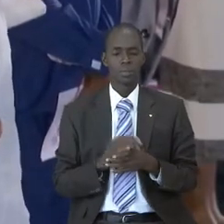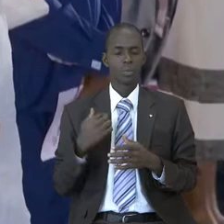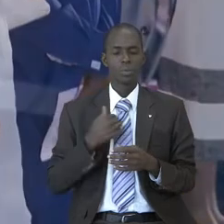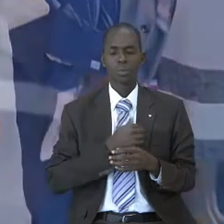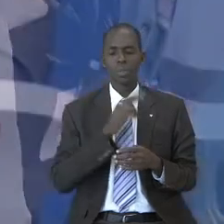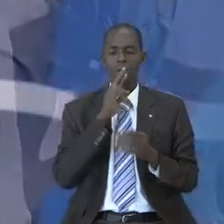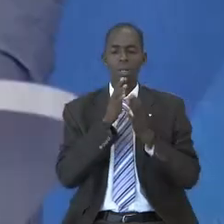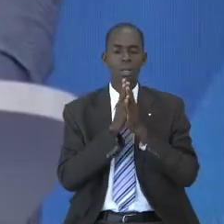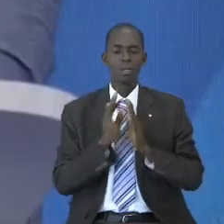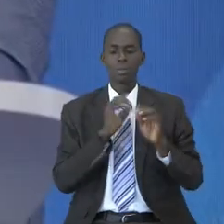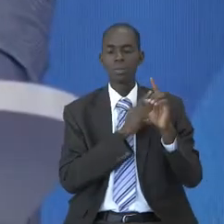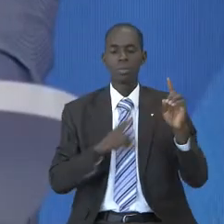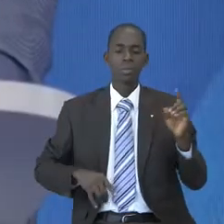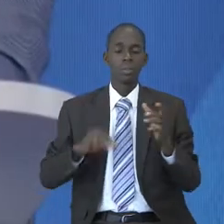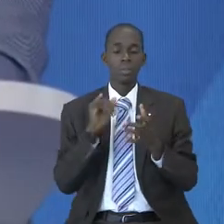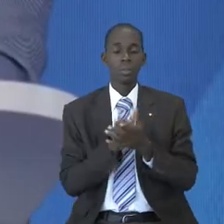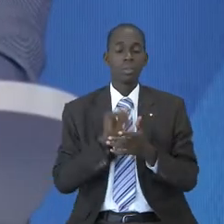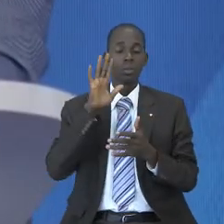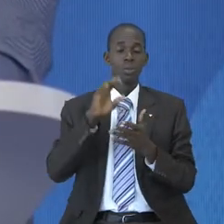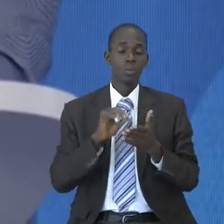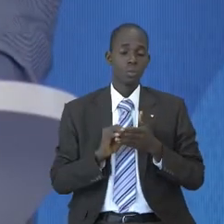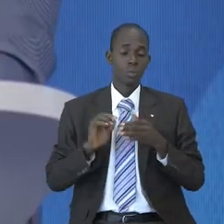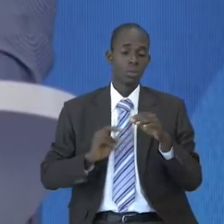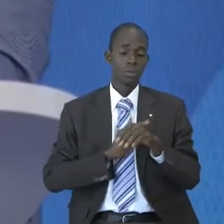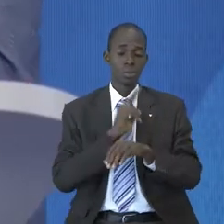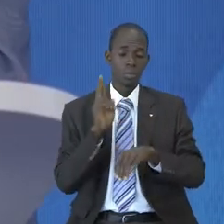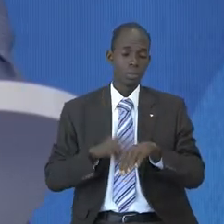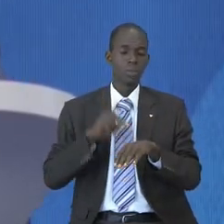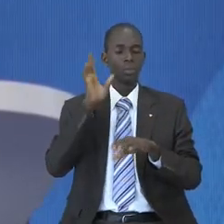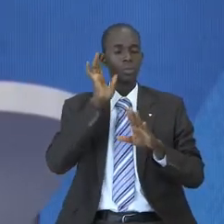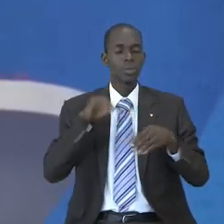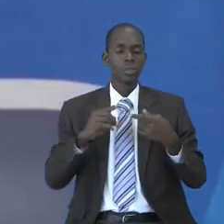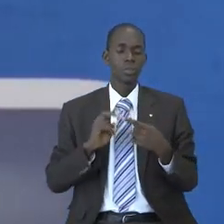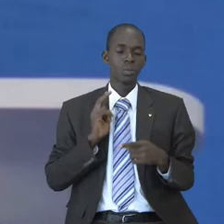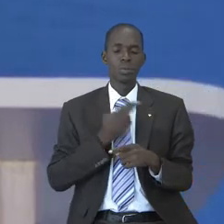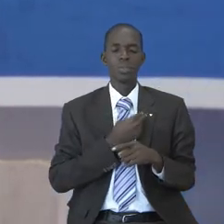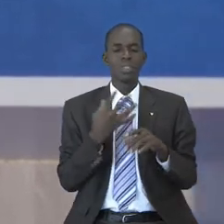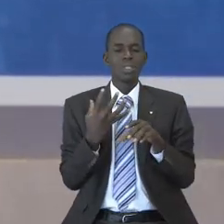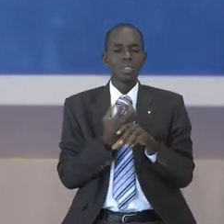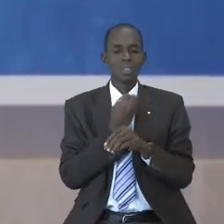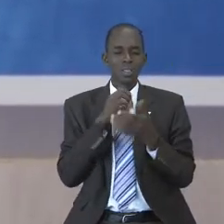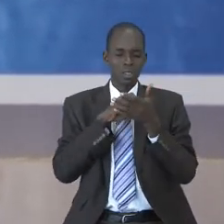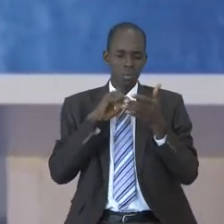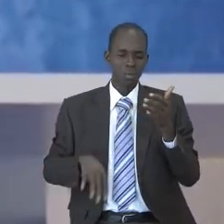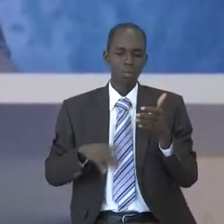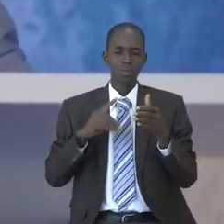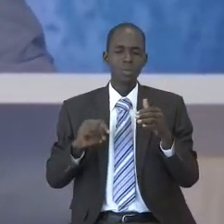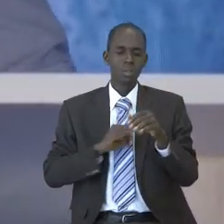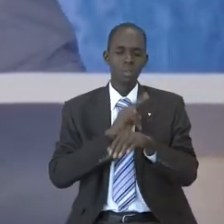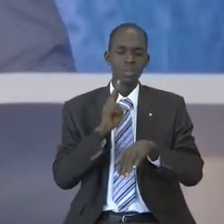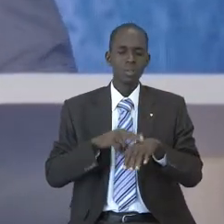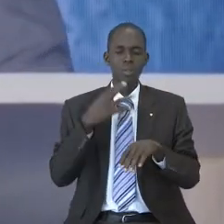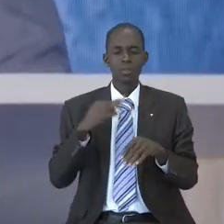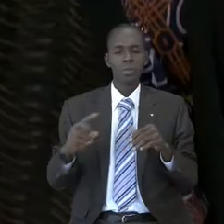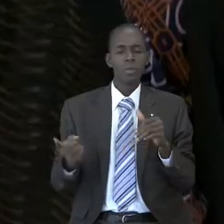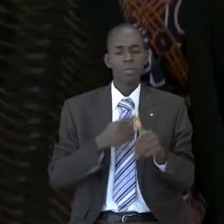asking, Lord, that your very nature you give unto us. Take the nature of the first Adam